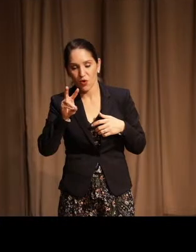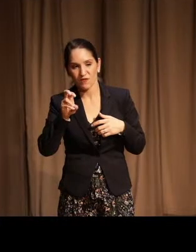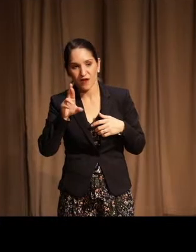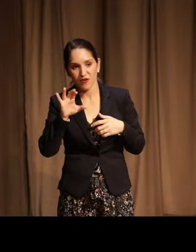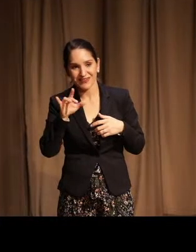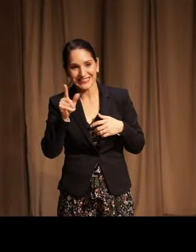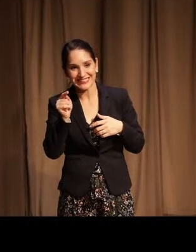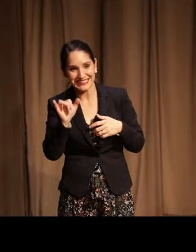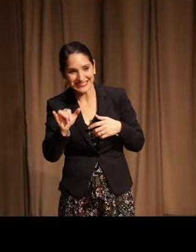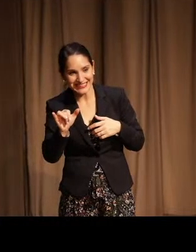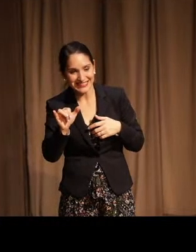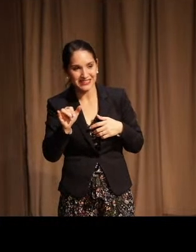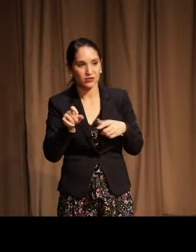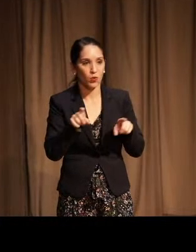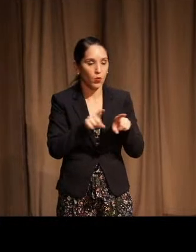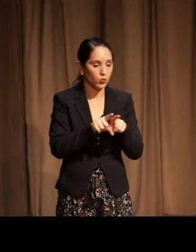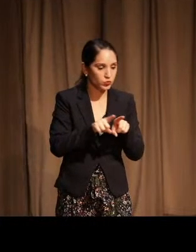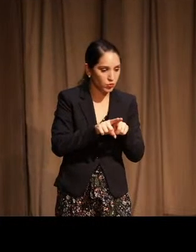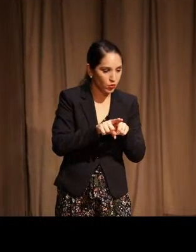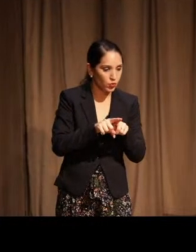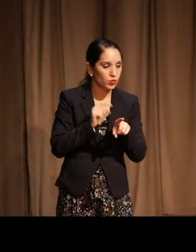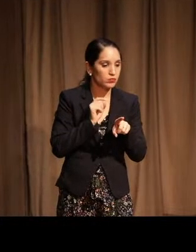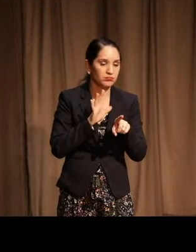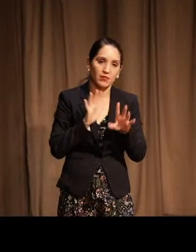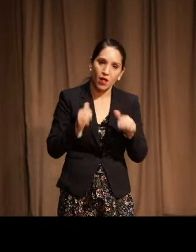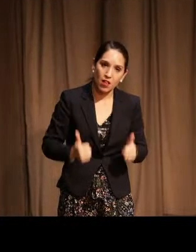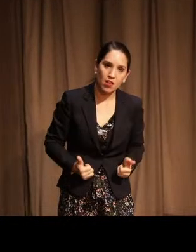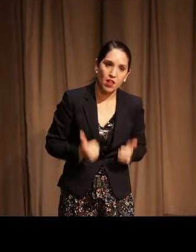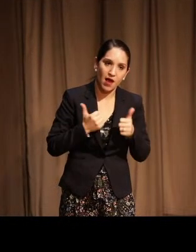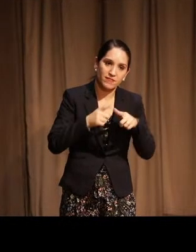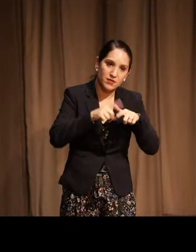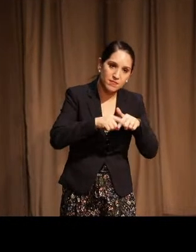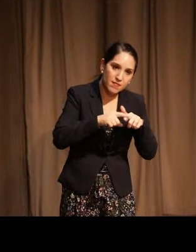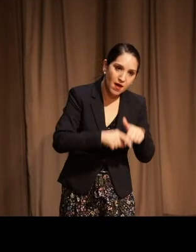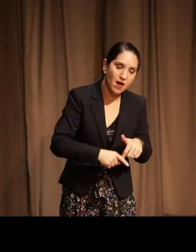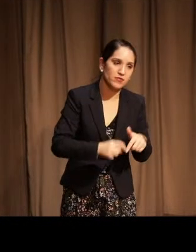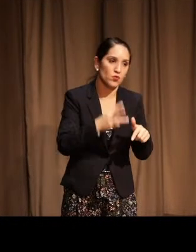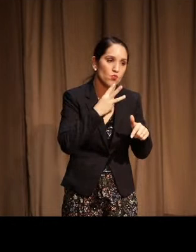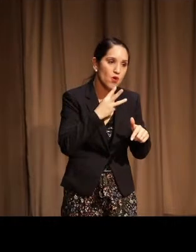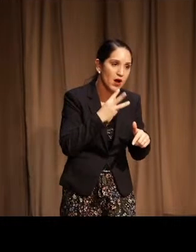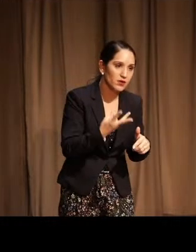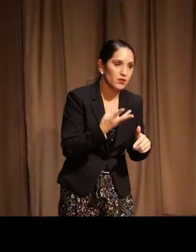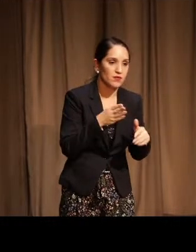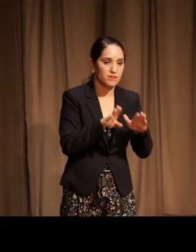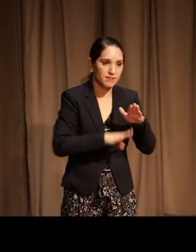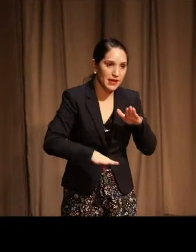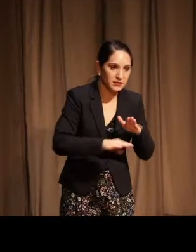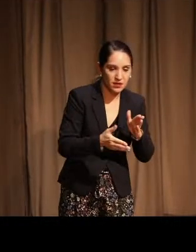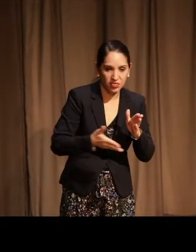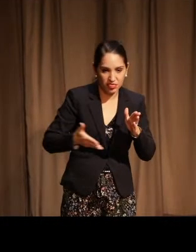preservation of the Amazonian ecosystems, because life depends on water and the standing forest.